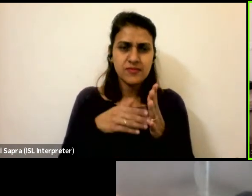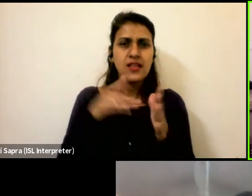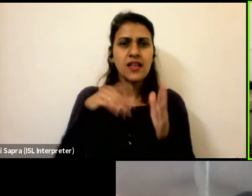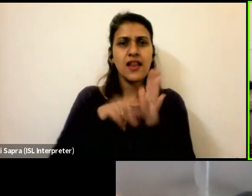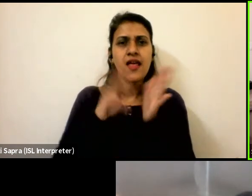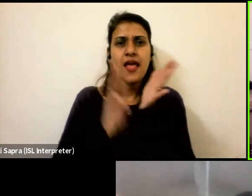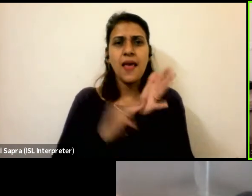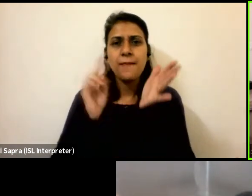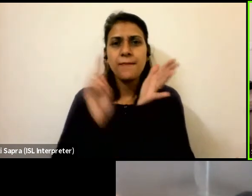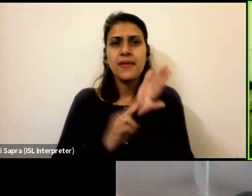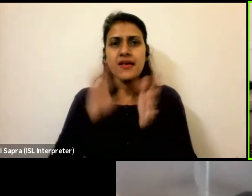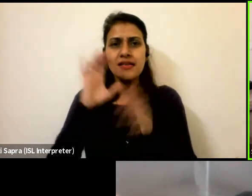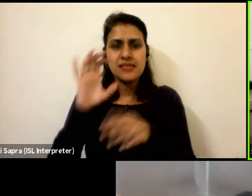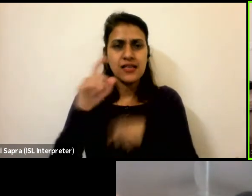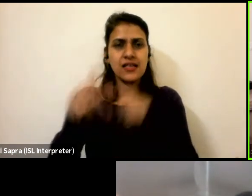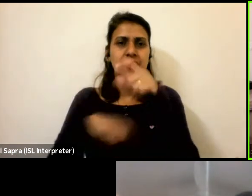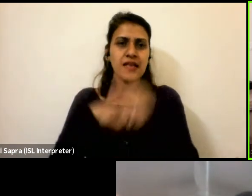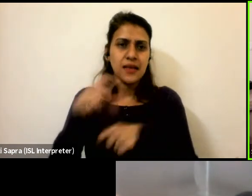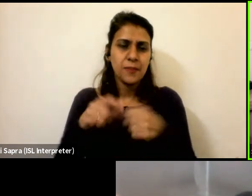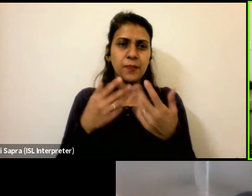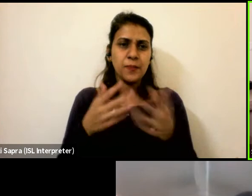MNCs than it is in Indian companies.